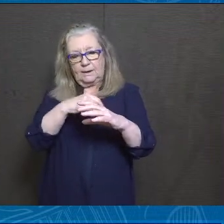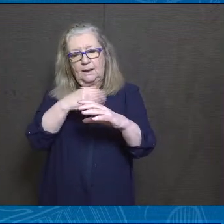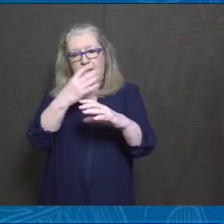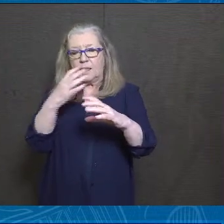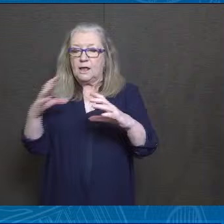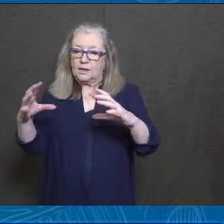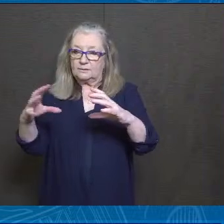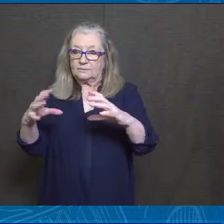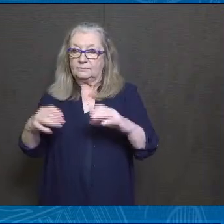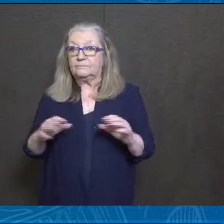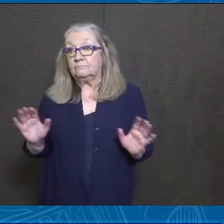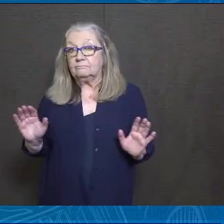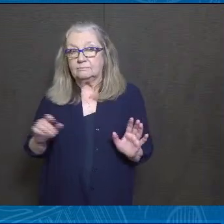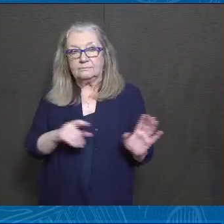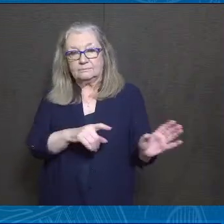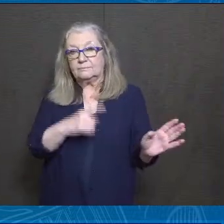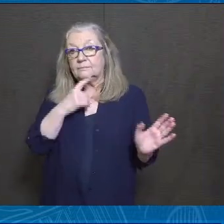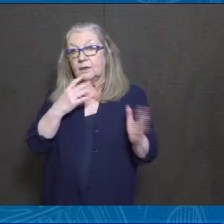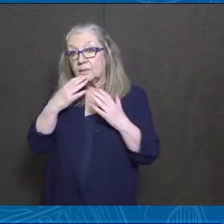Thank you.